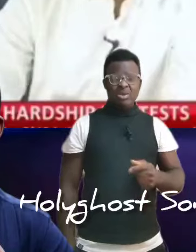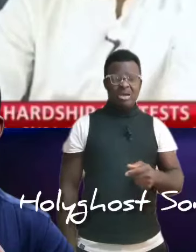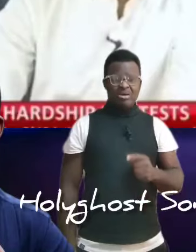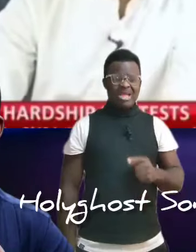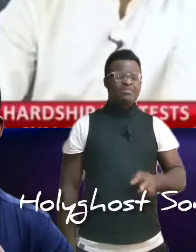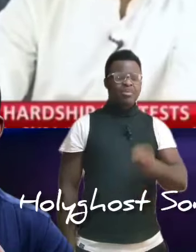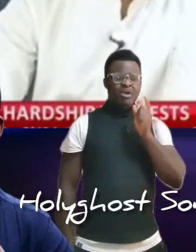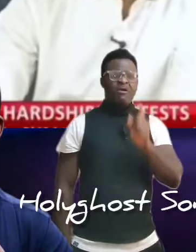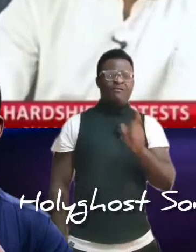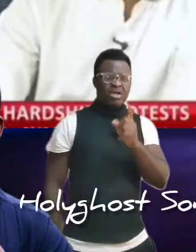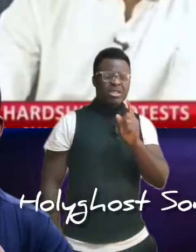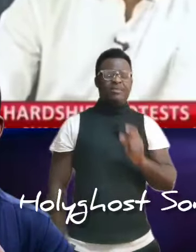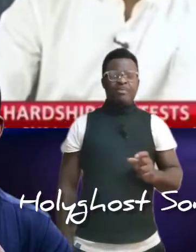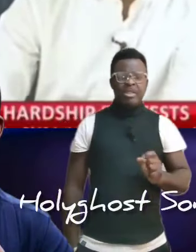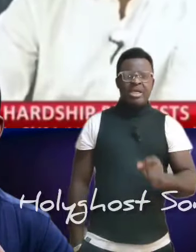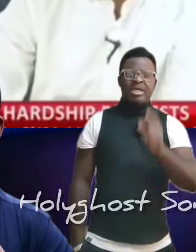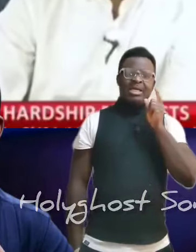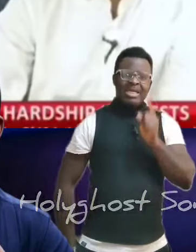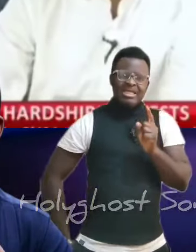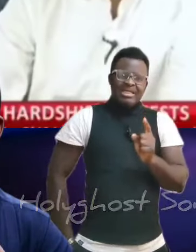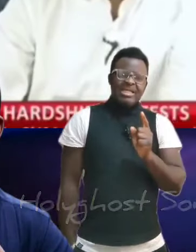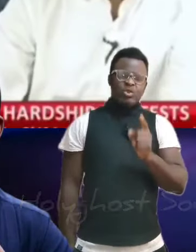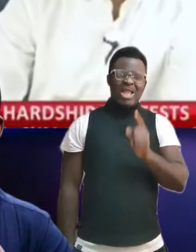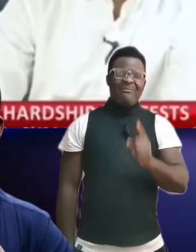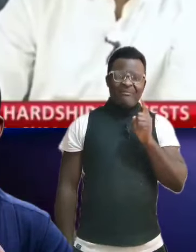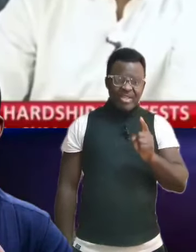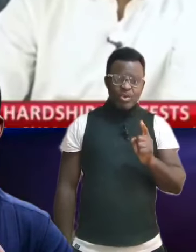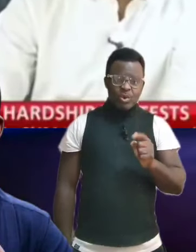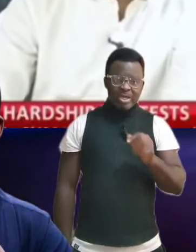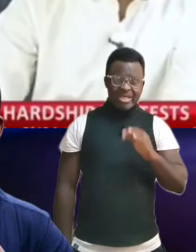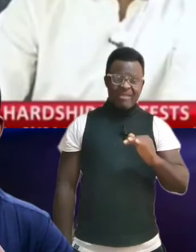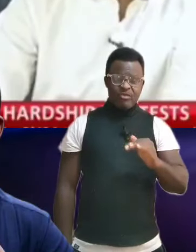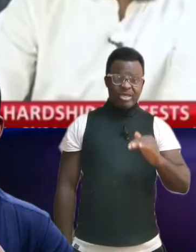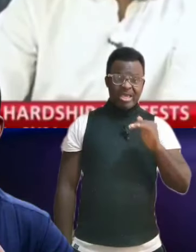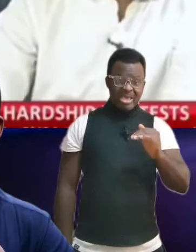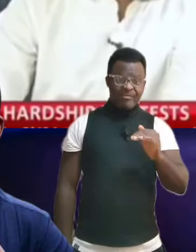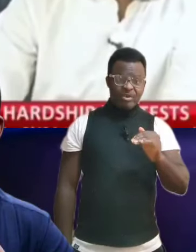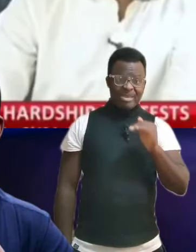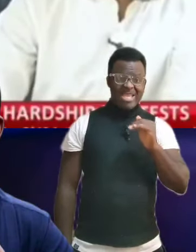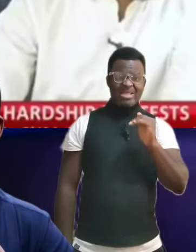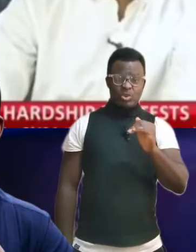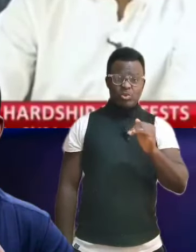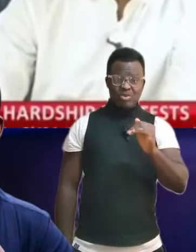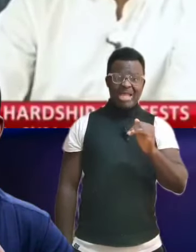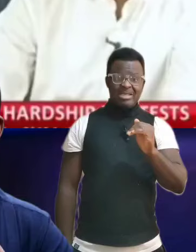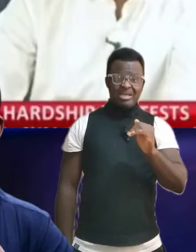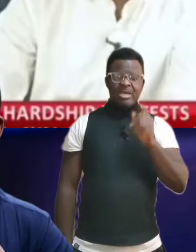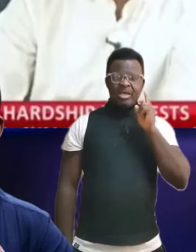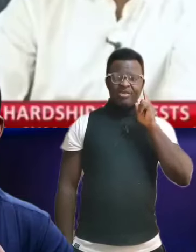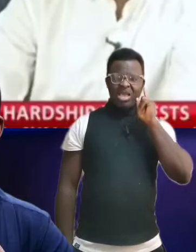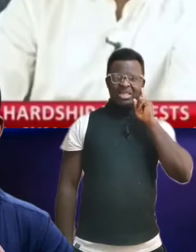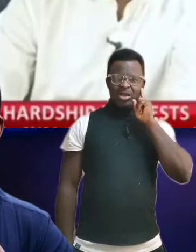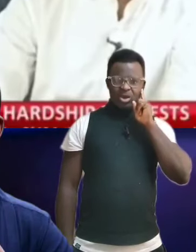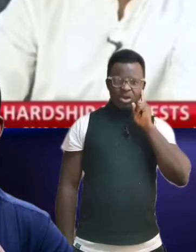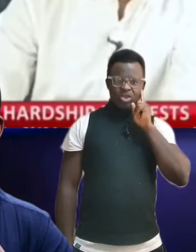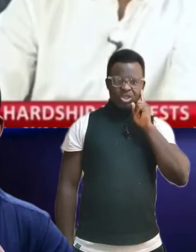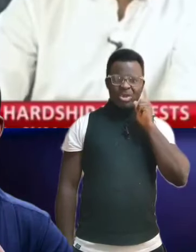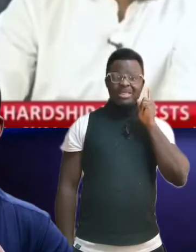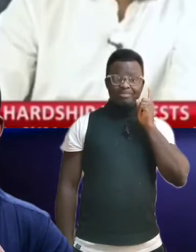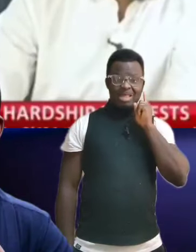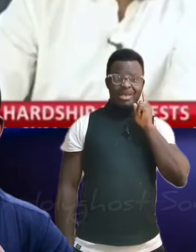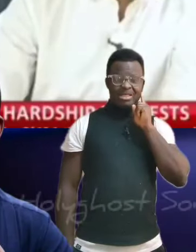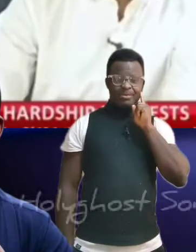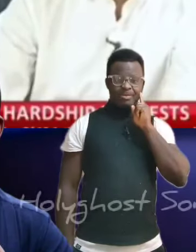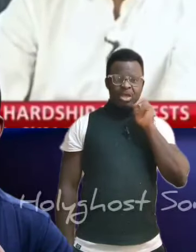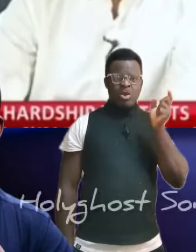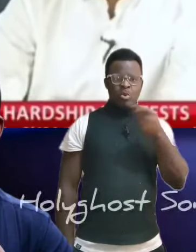will refrain from speaking about the matter in court. But I can tell you for free that what the current government is